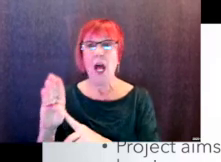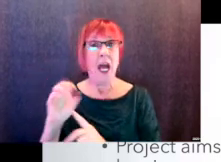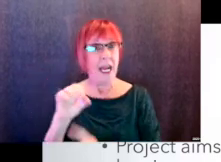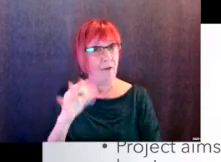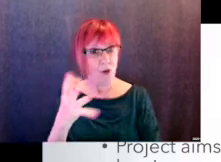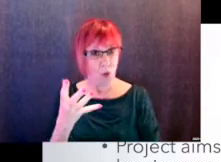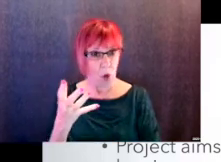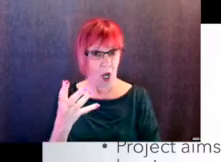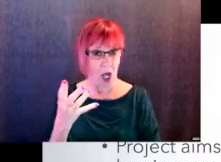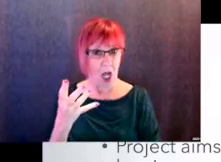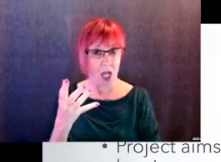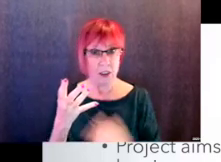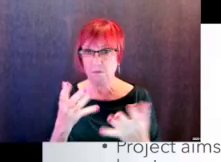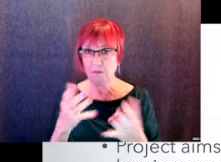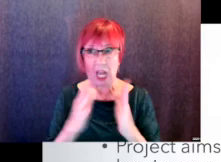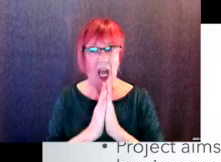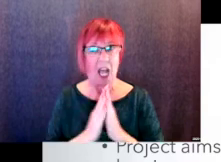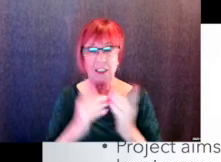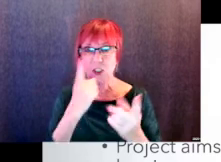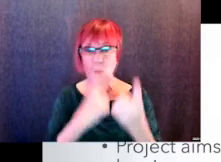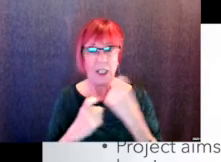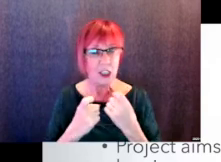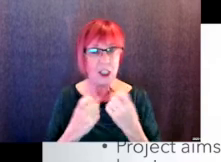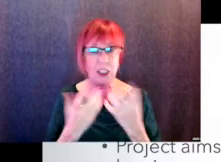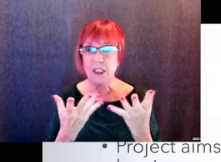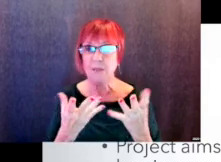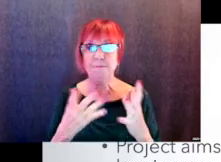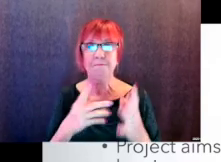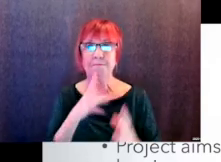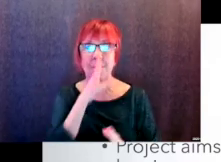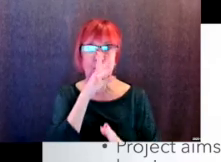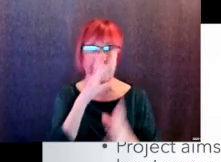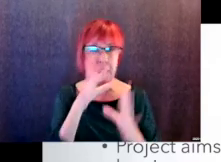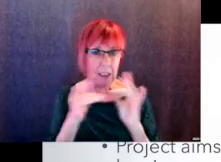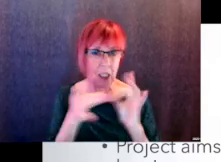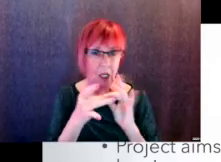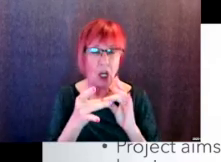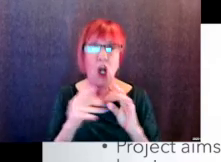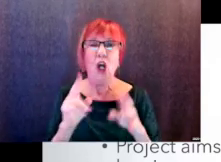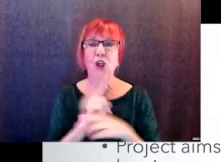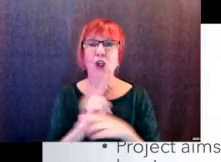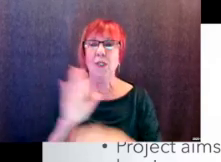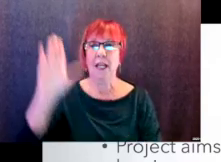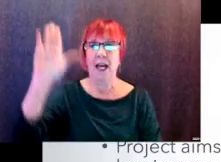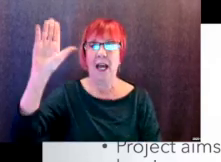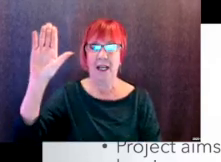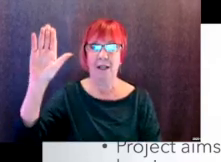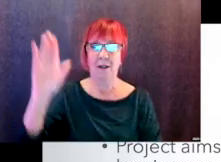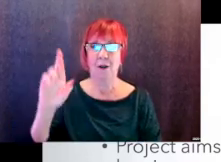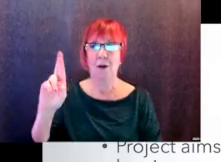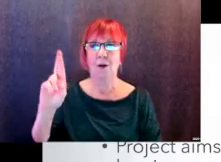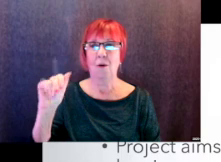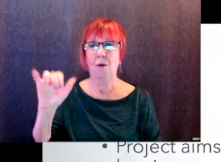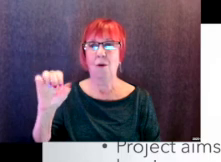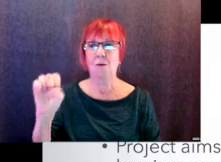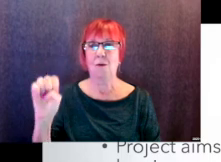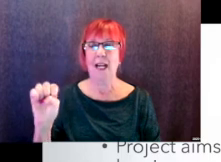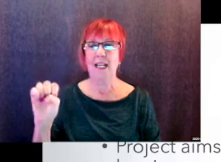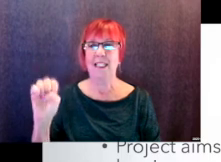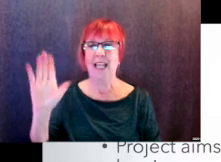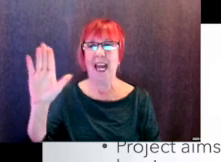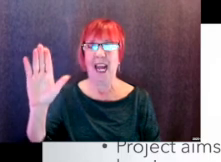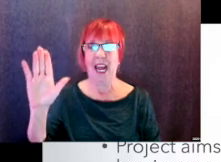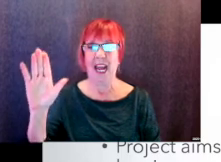Okay, so the California e-bike incentive project aims to provide electric bike or